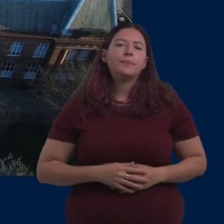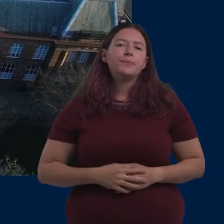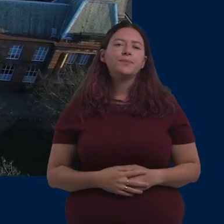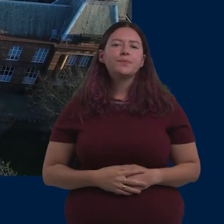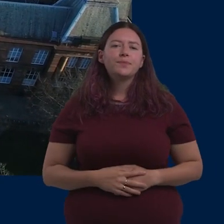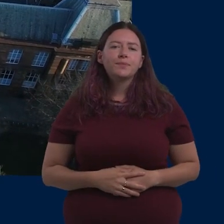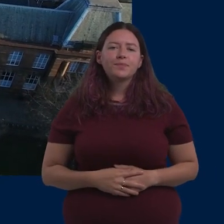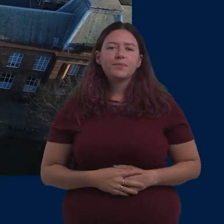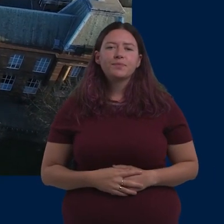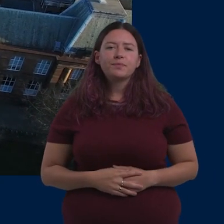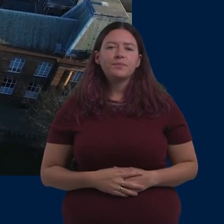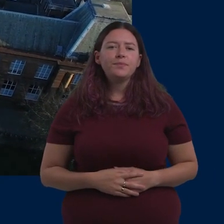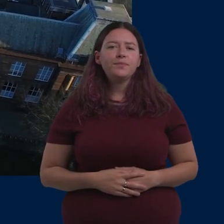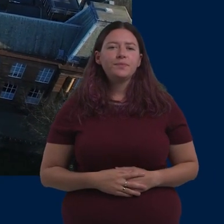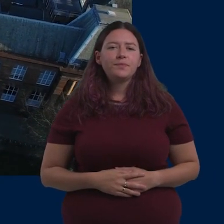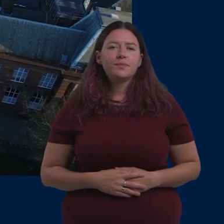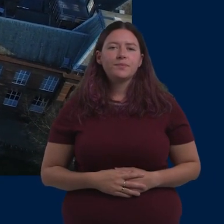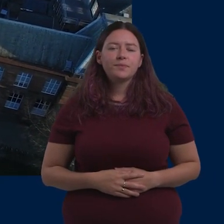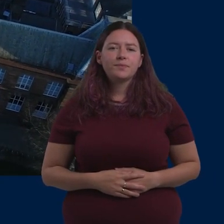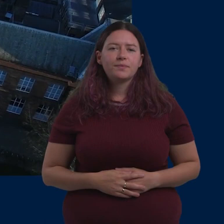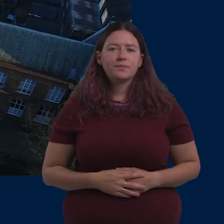being felt for many years.